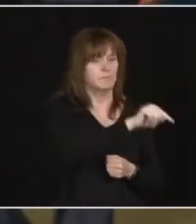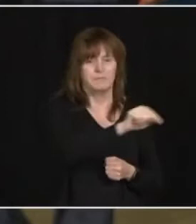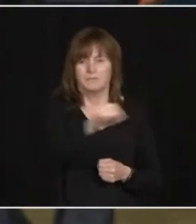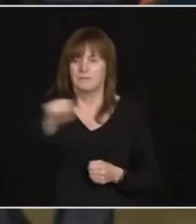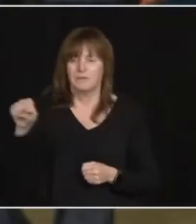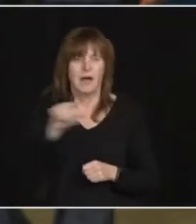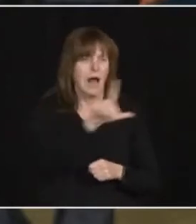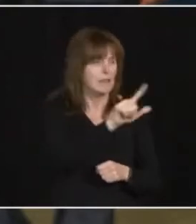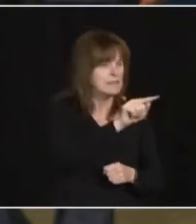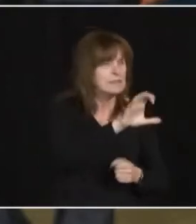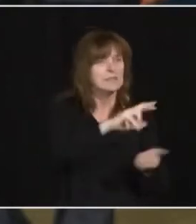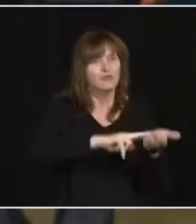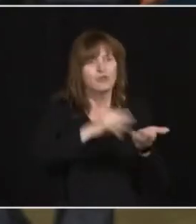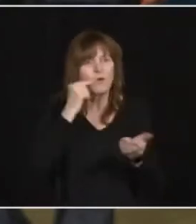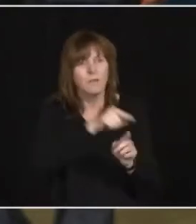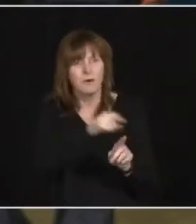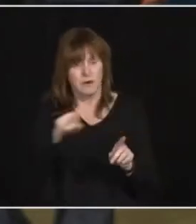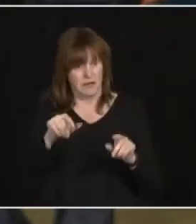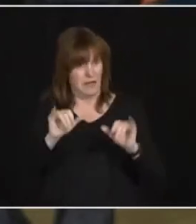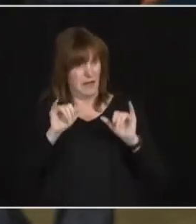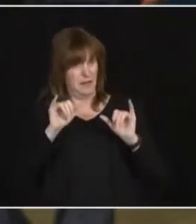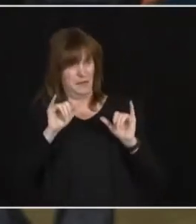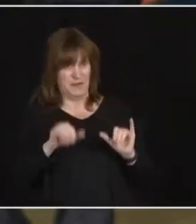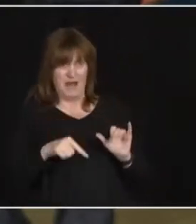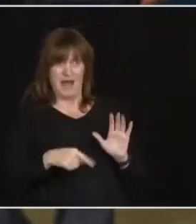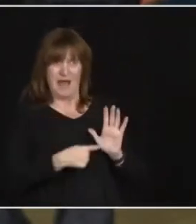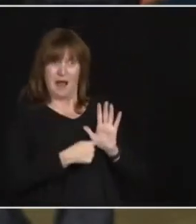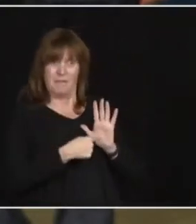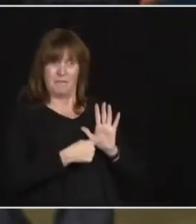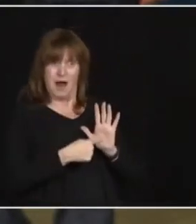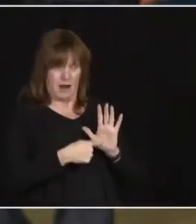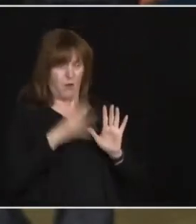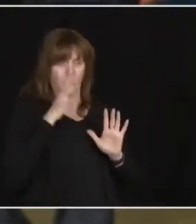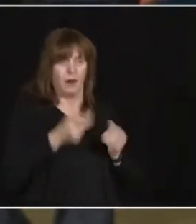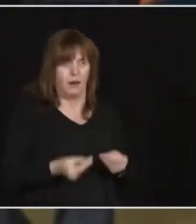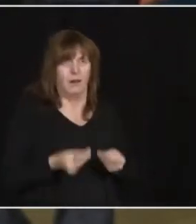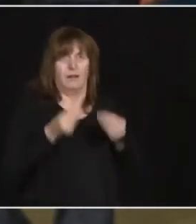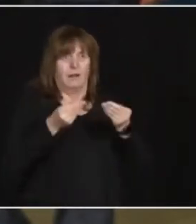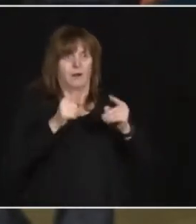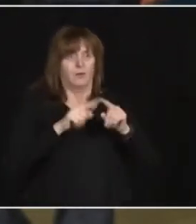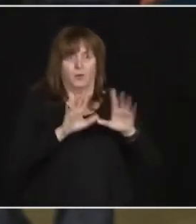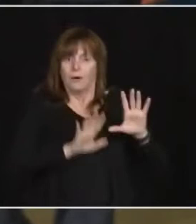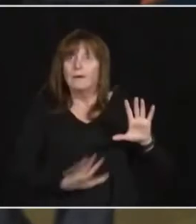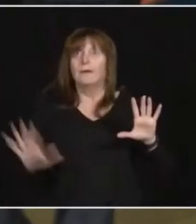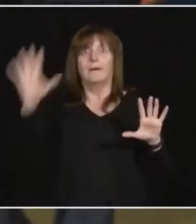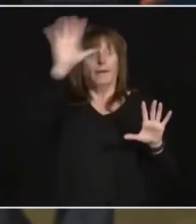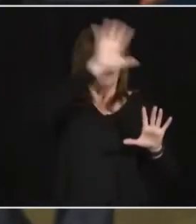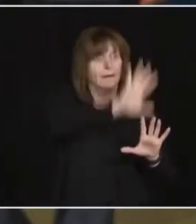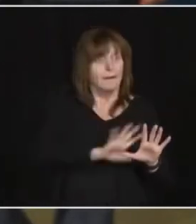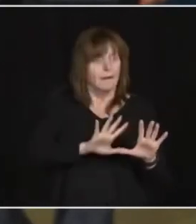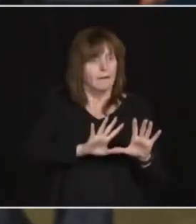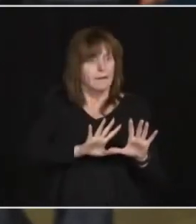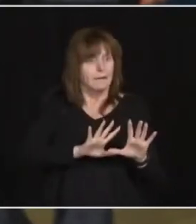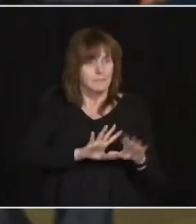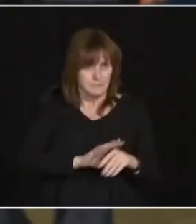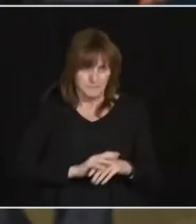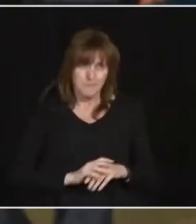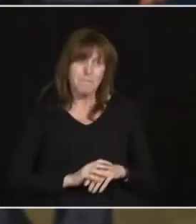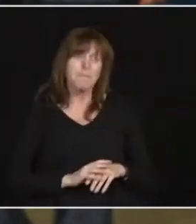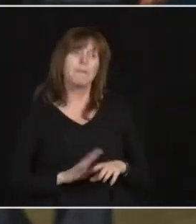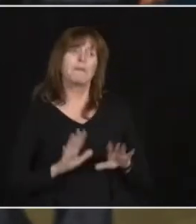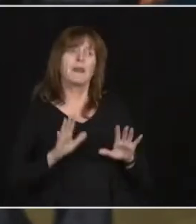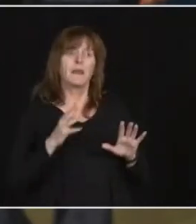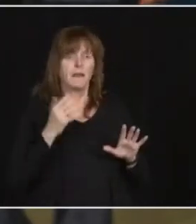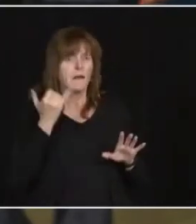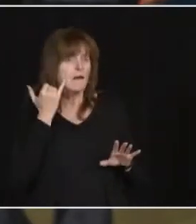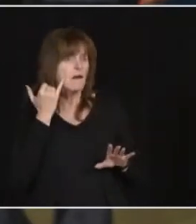expanding across this province. Issued guidance to hospitals to temporarily stop the transfer of patients